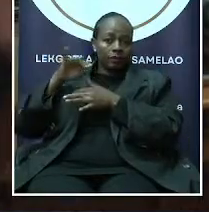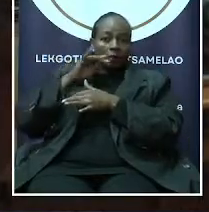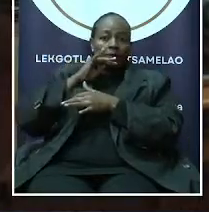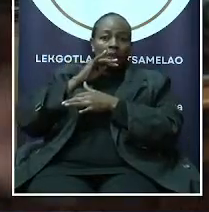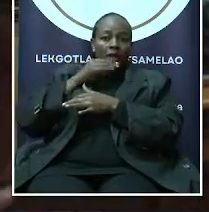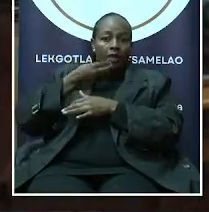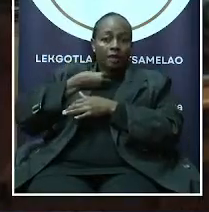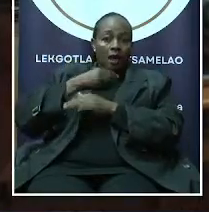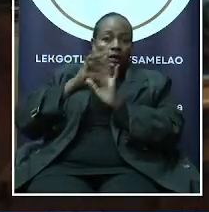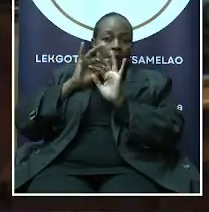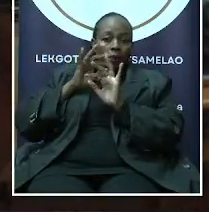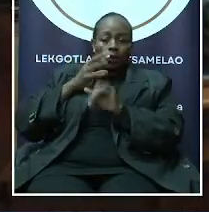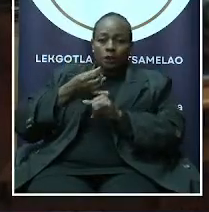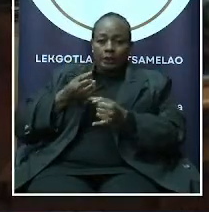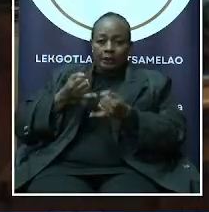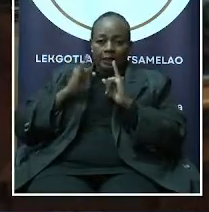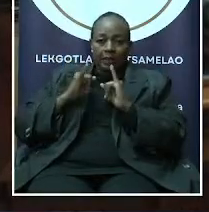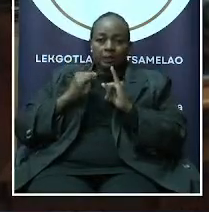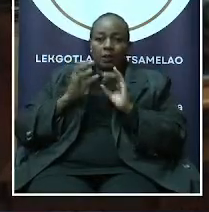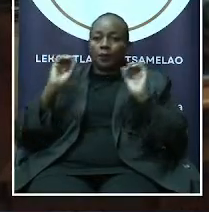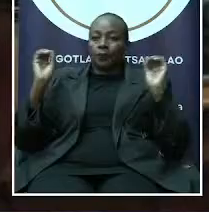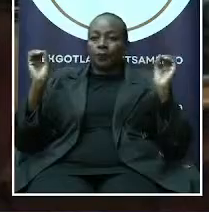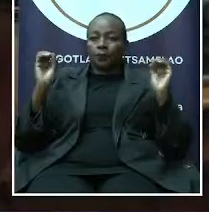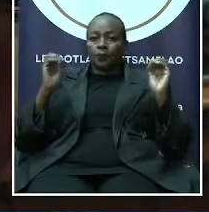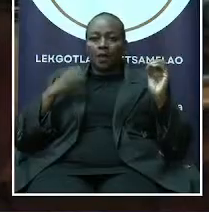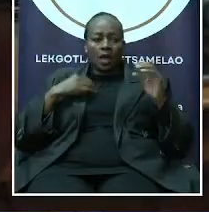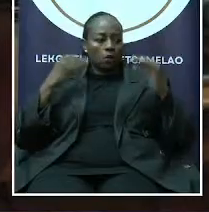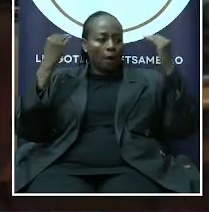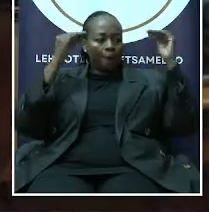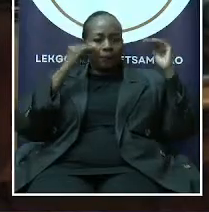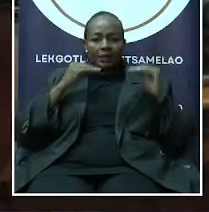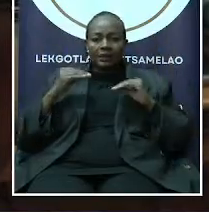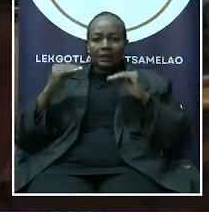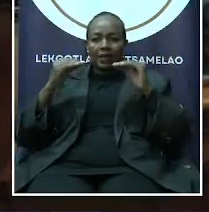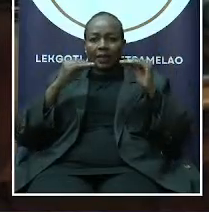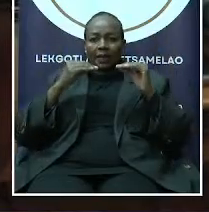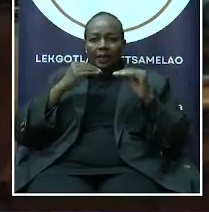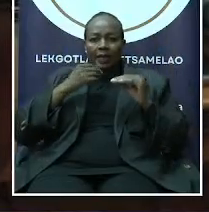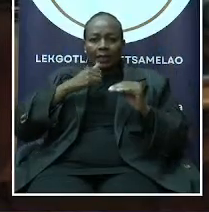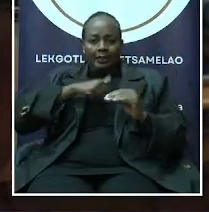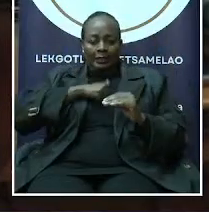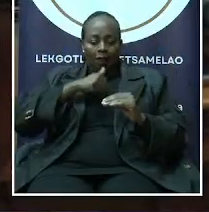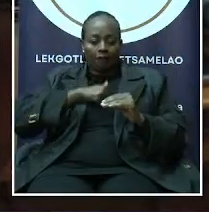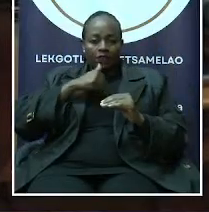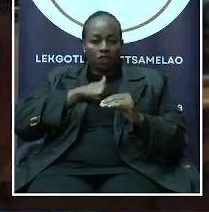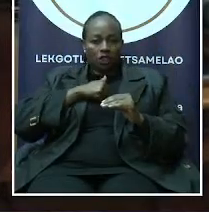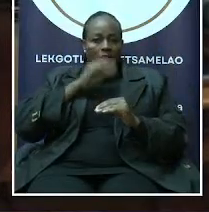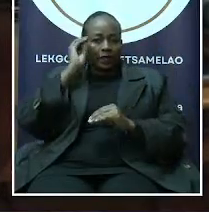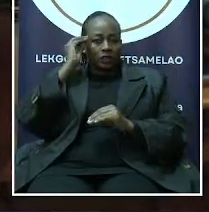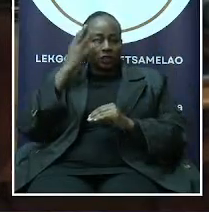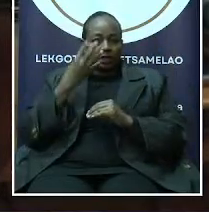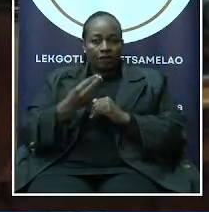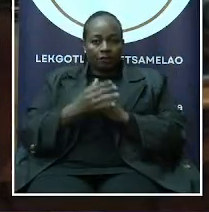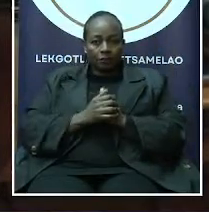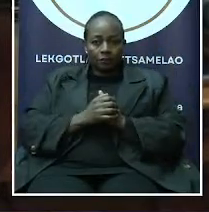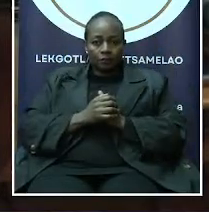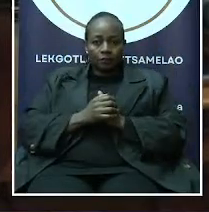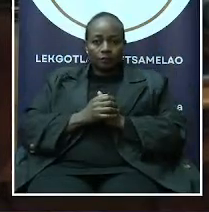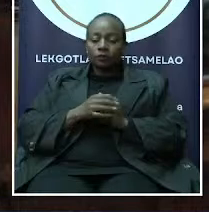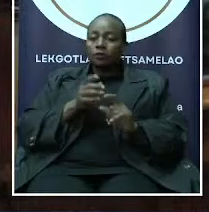people seriously, and we are preoccupied with our selfish interests. On a for point the of next- order,